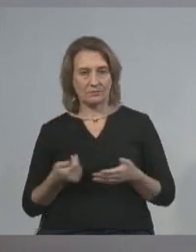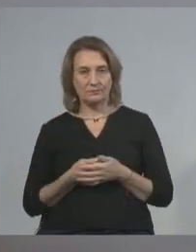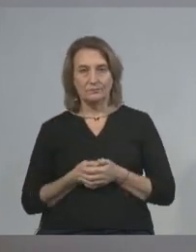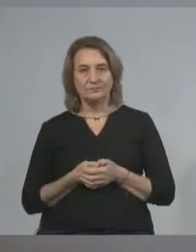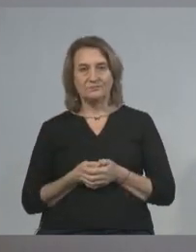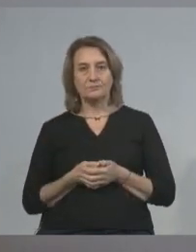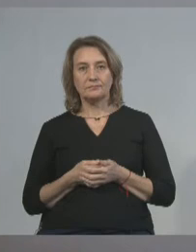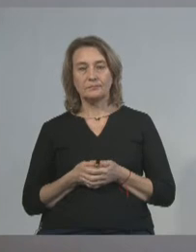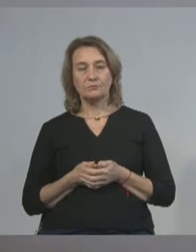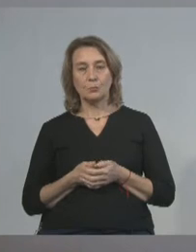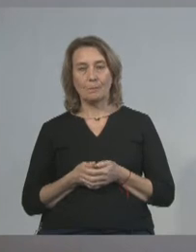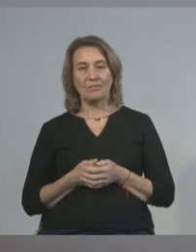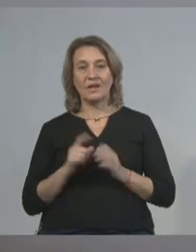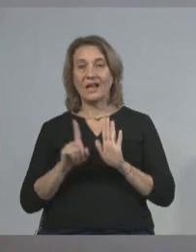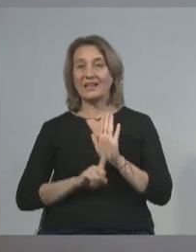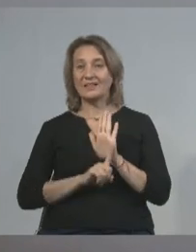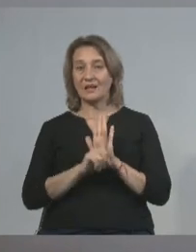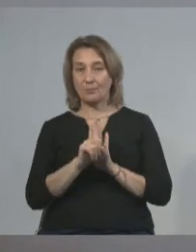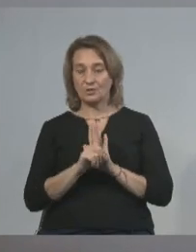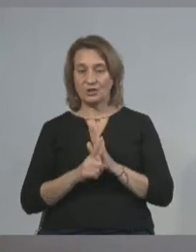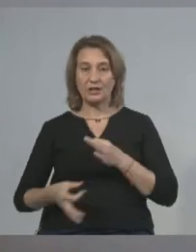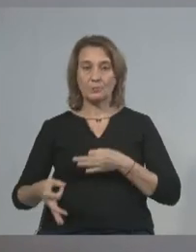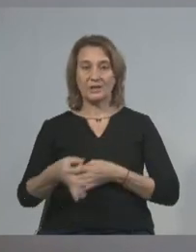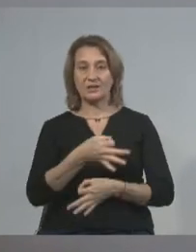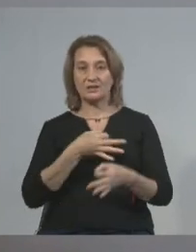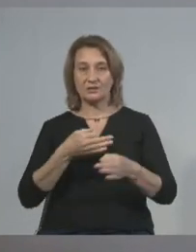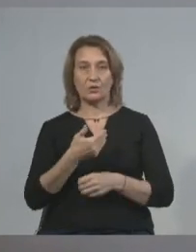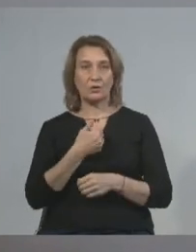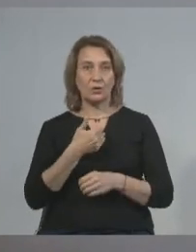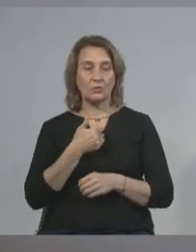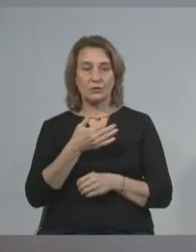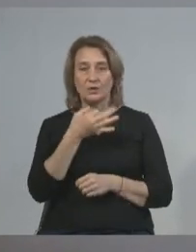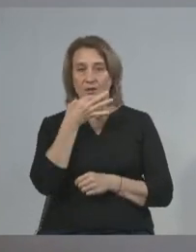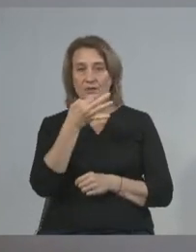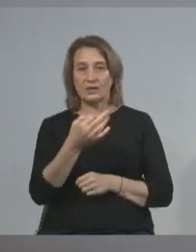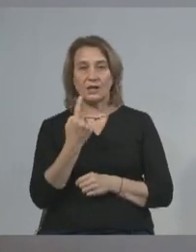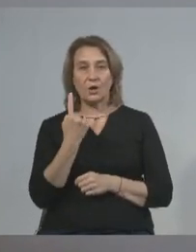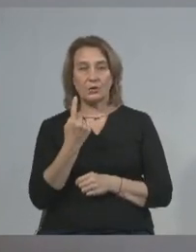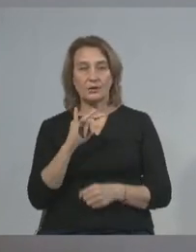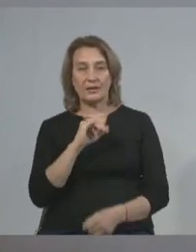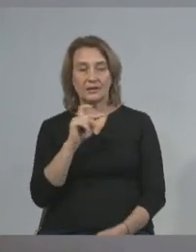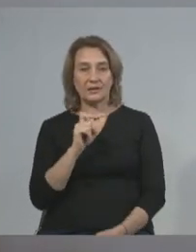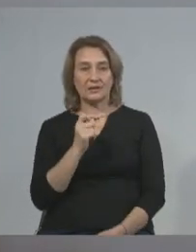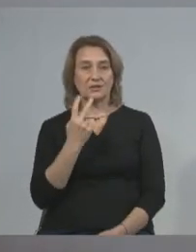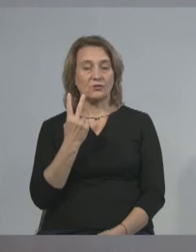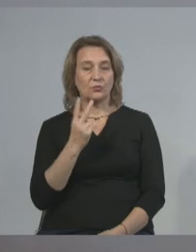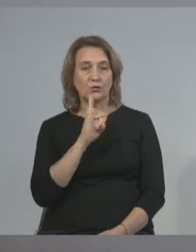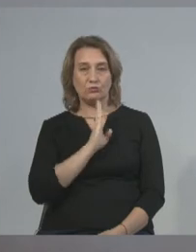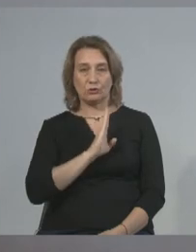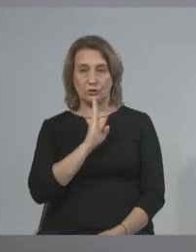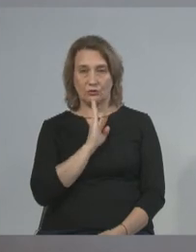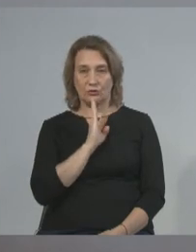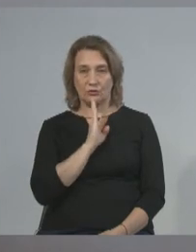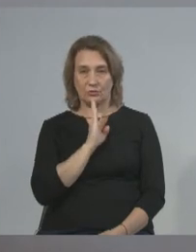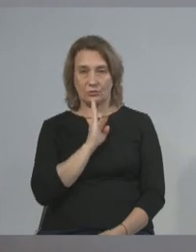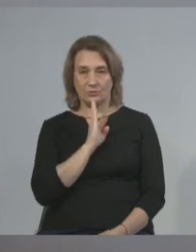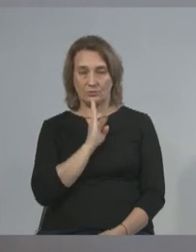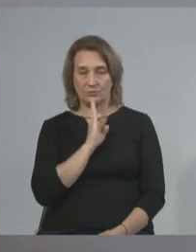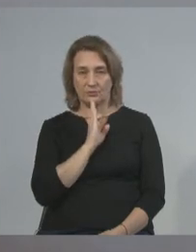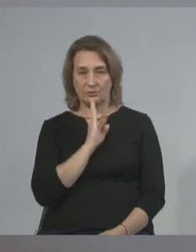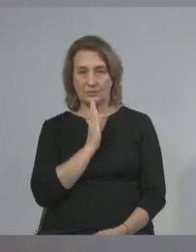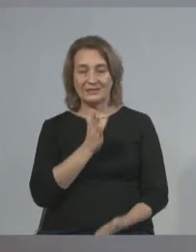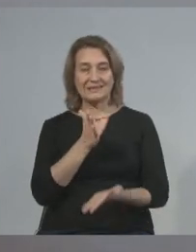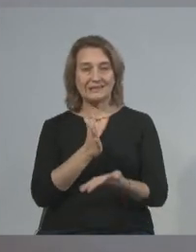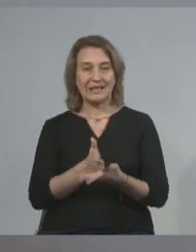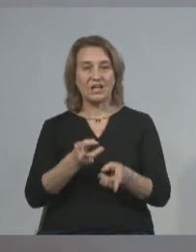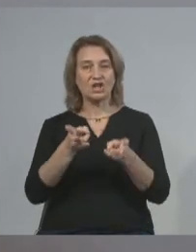of this discussion i would like to underline that one in two women in bosnia-herzegovina is a victim of some kind of gender-based violence from the